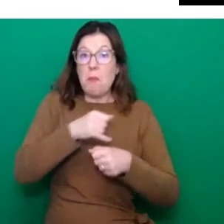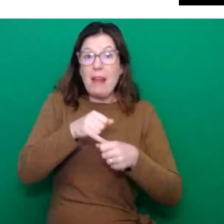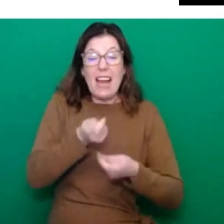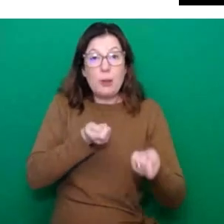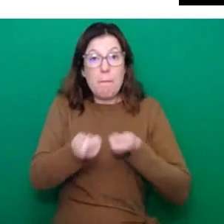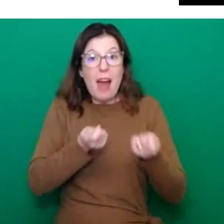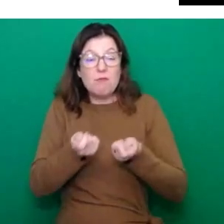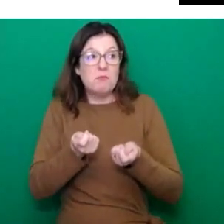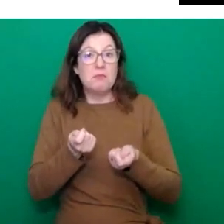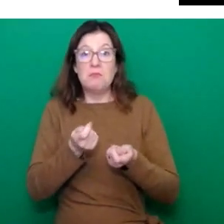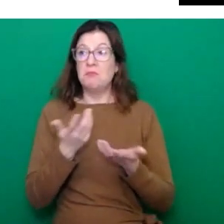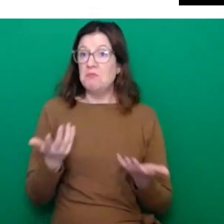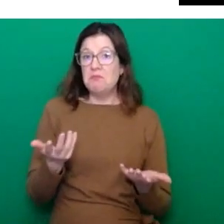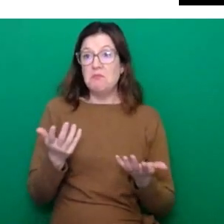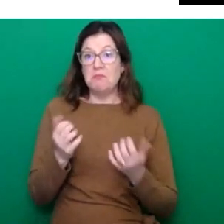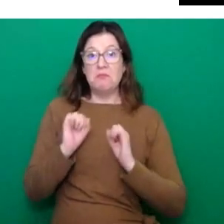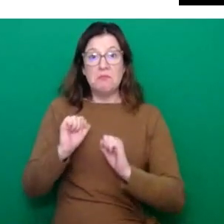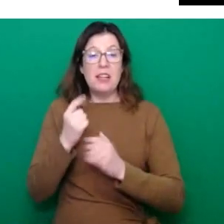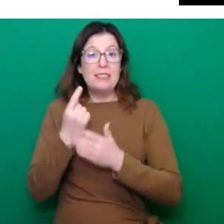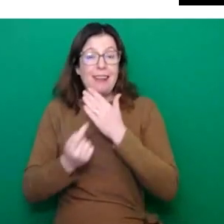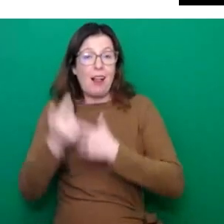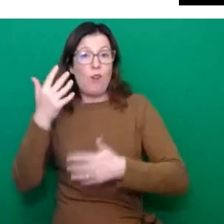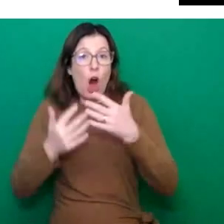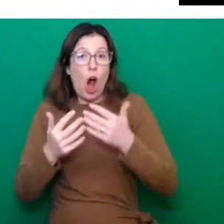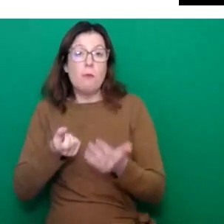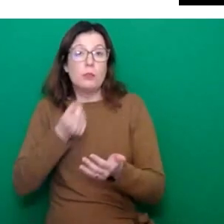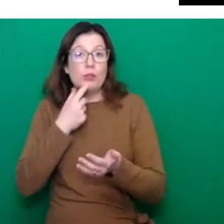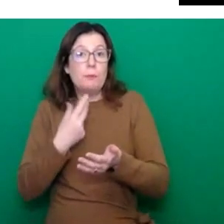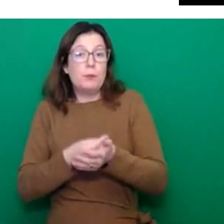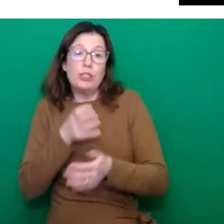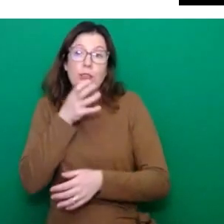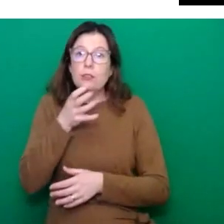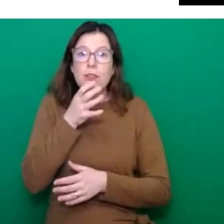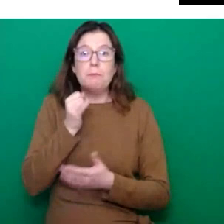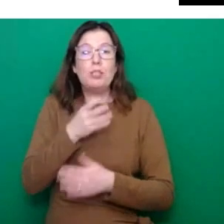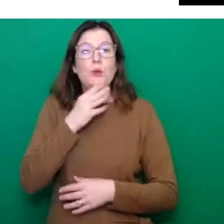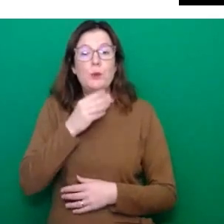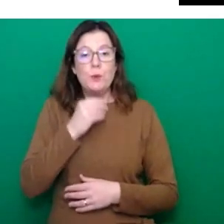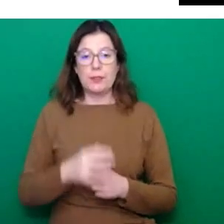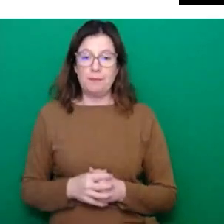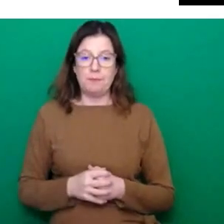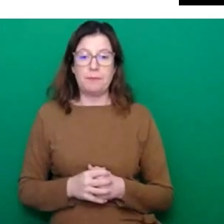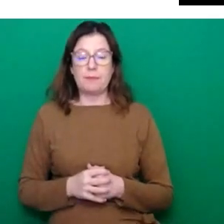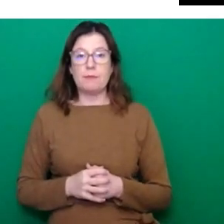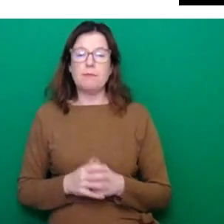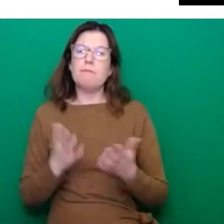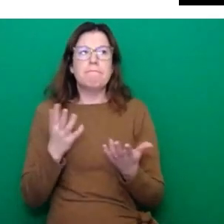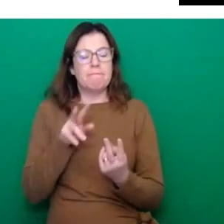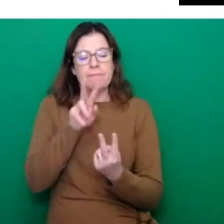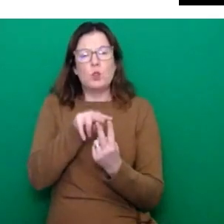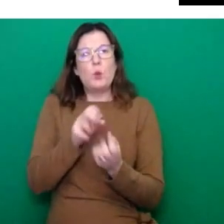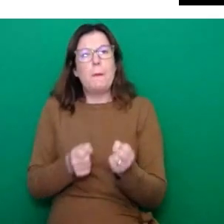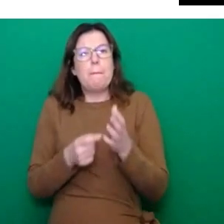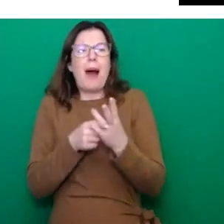and thinking about managing self-harm and substance abuse. So the kind of two main goals